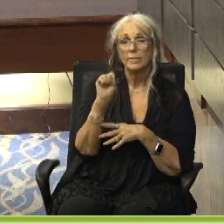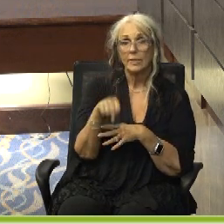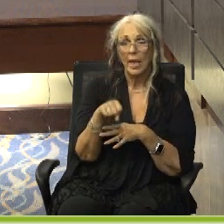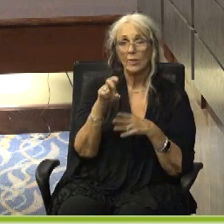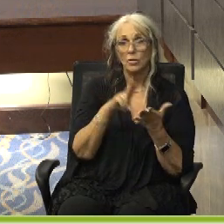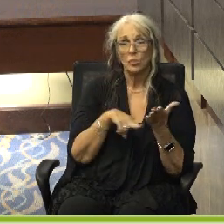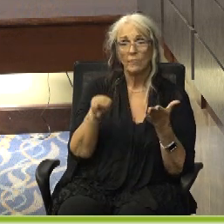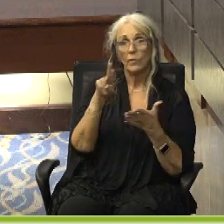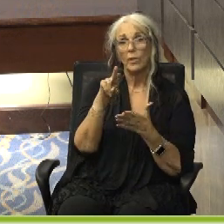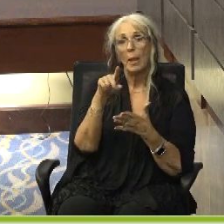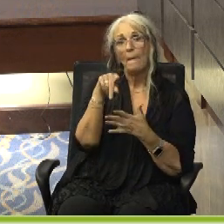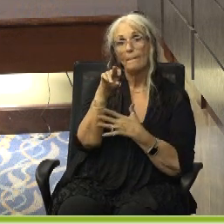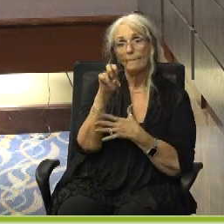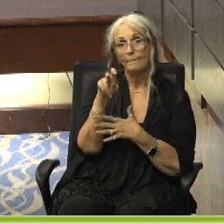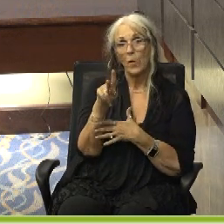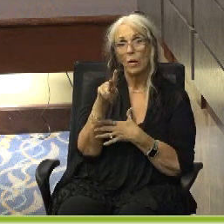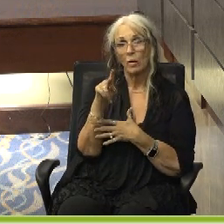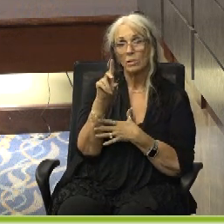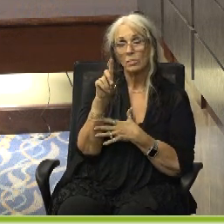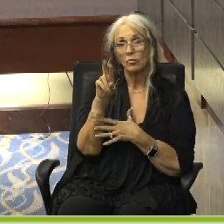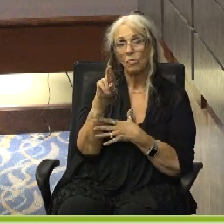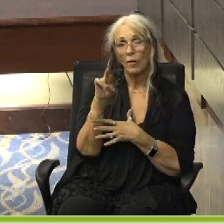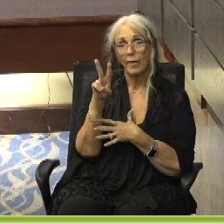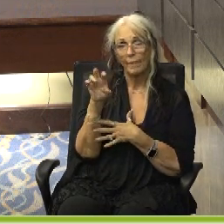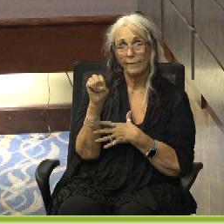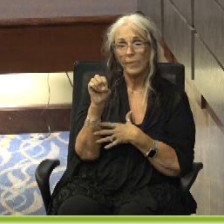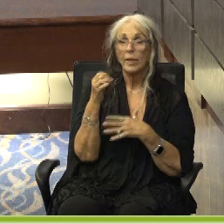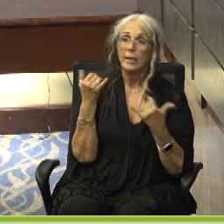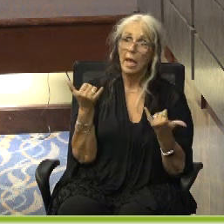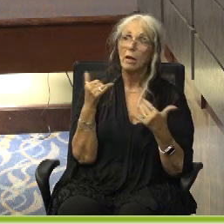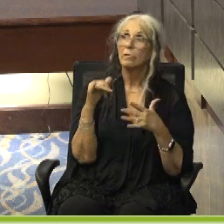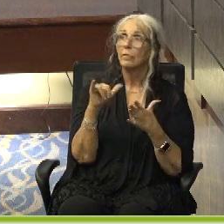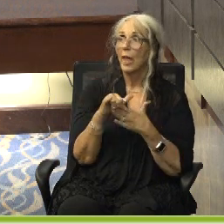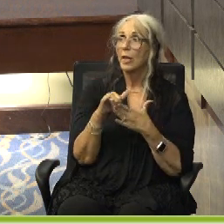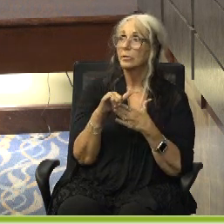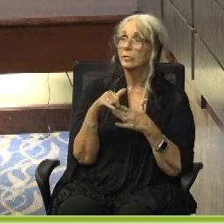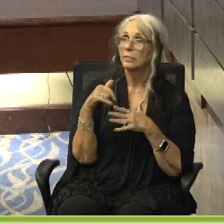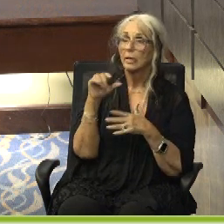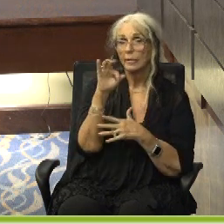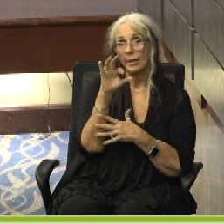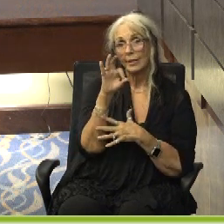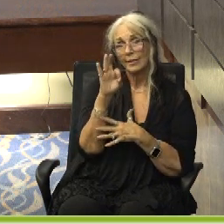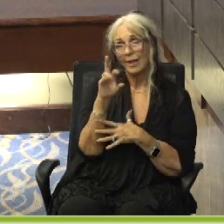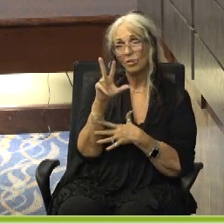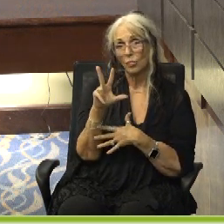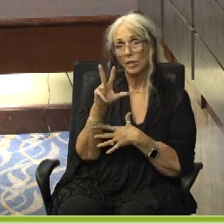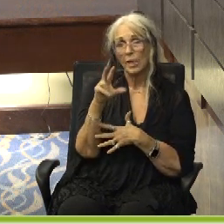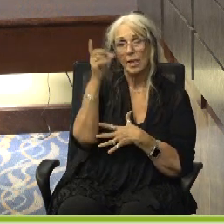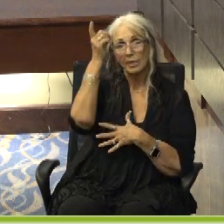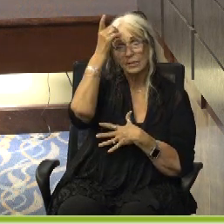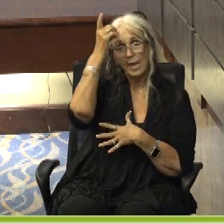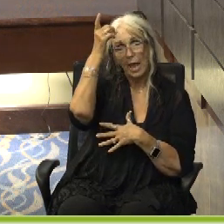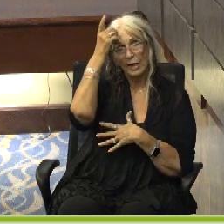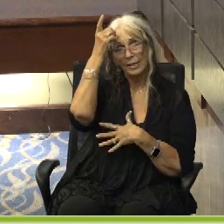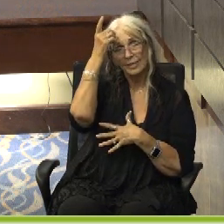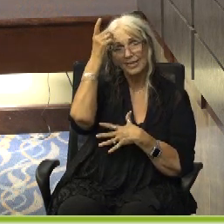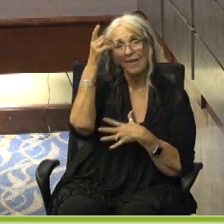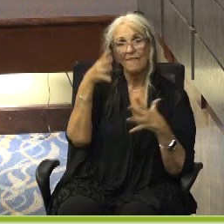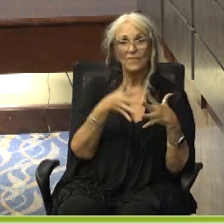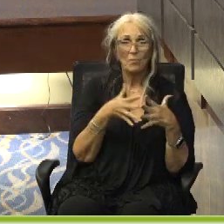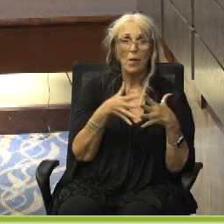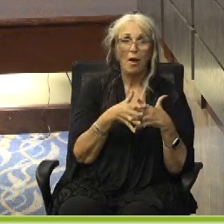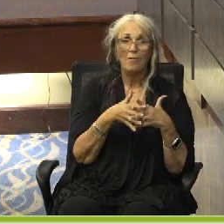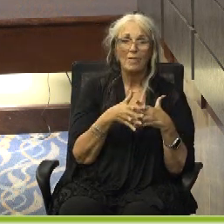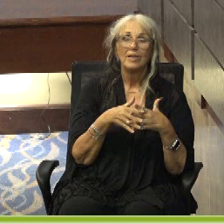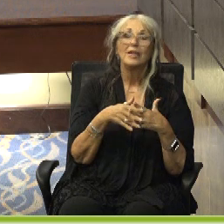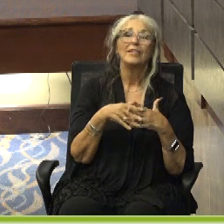Drive. And just to give you in a sports context how long that's been, in 1993, the Dallas Cowboys were Super Bowl champions. So it's